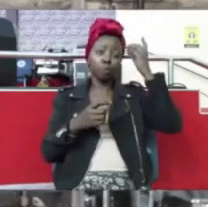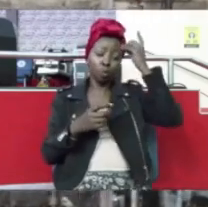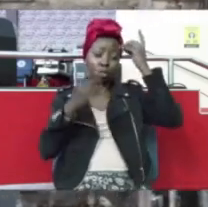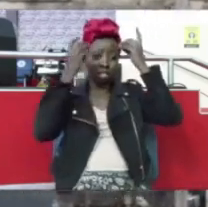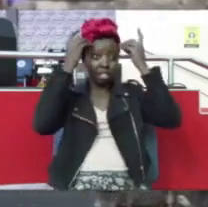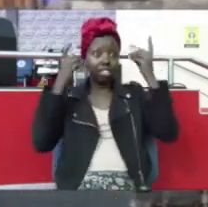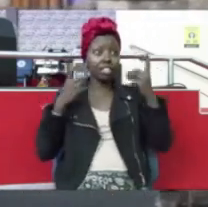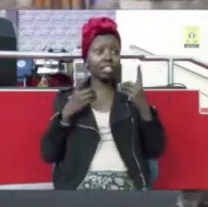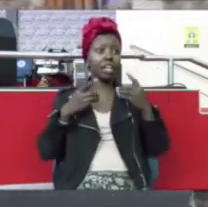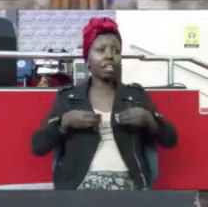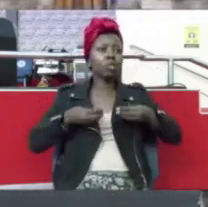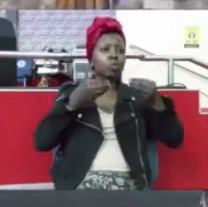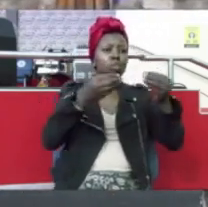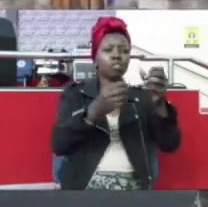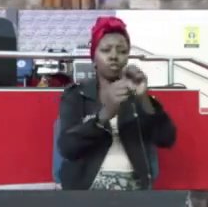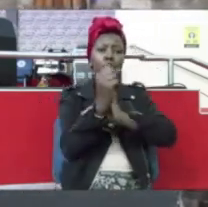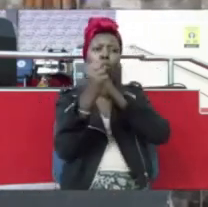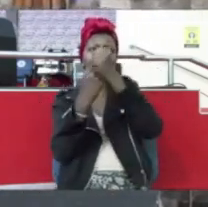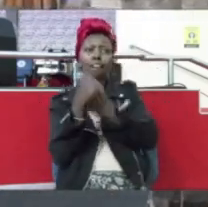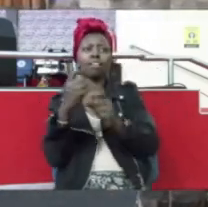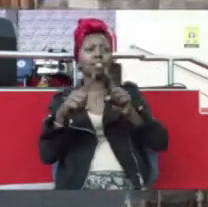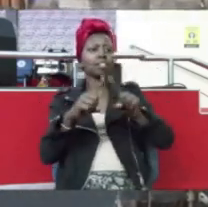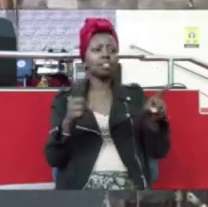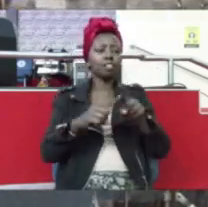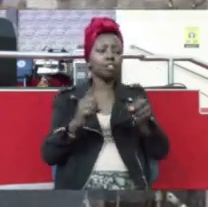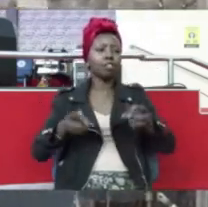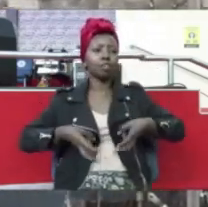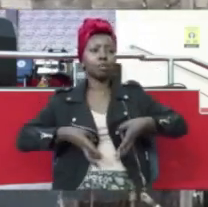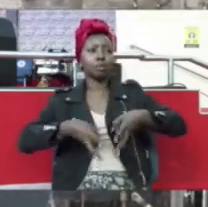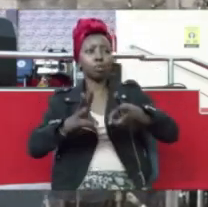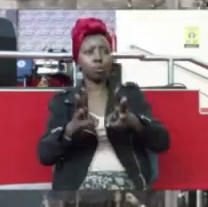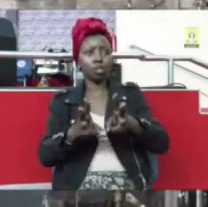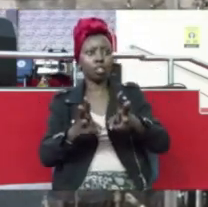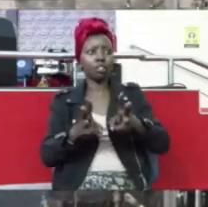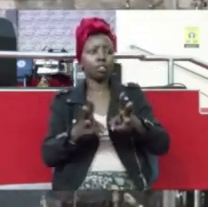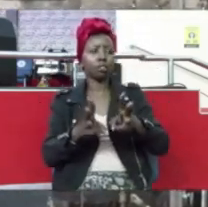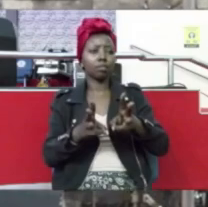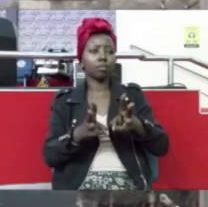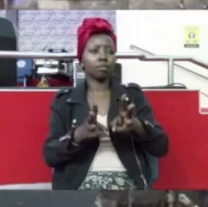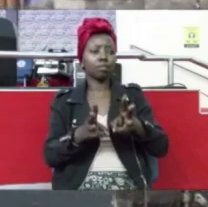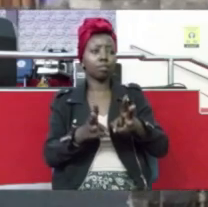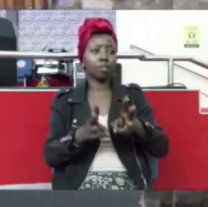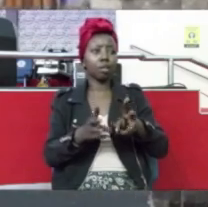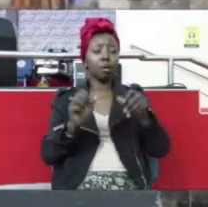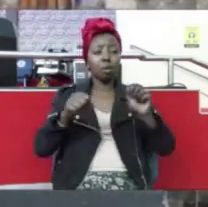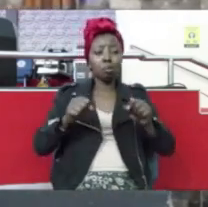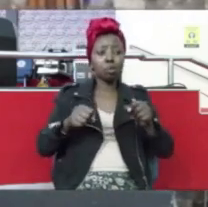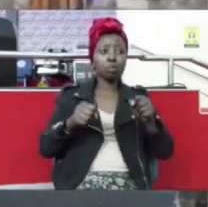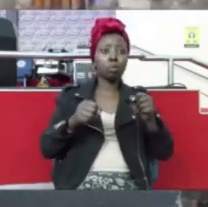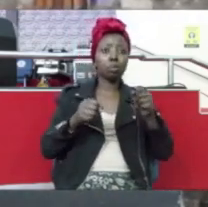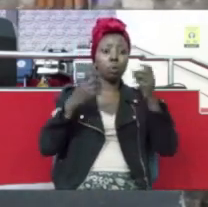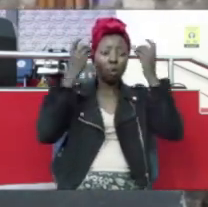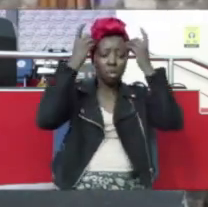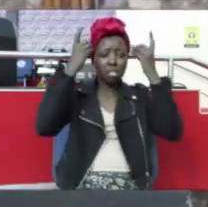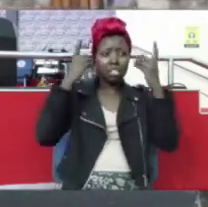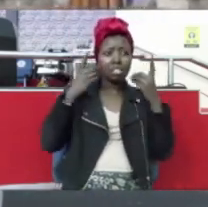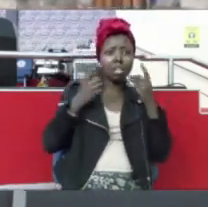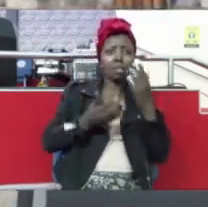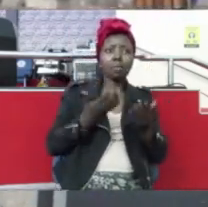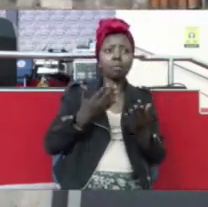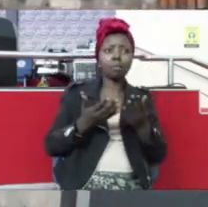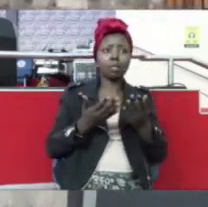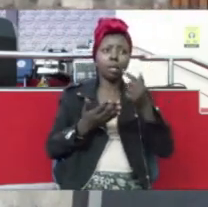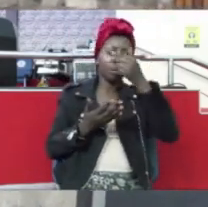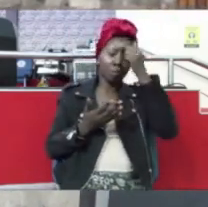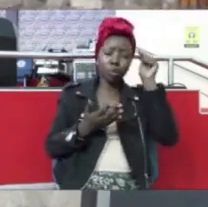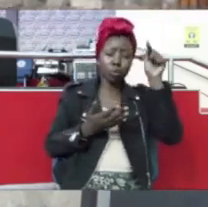in various ways. Lakini Mungu anaweza kukupa mavuno kwa njia tofauti. He can decide that because you sowed into the